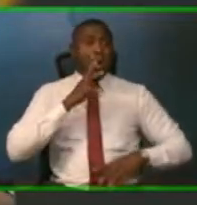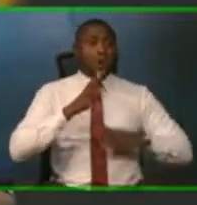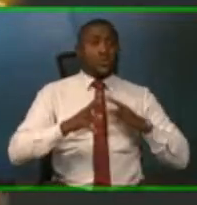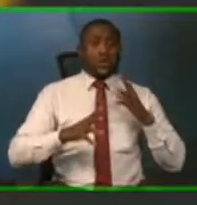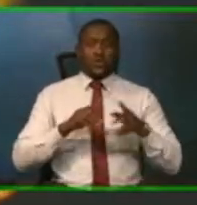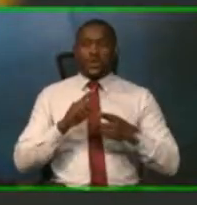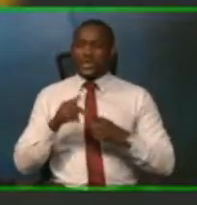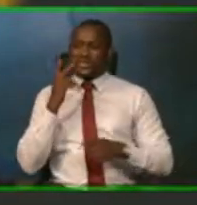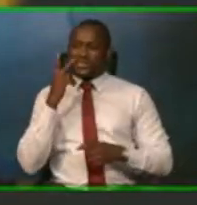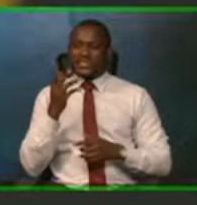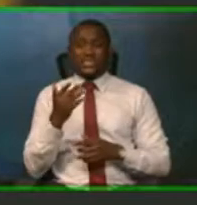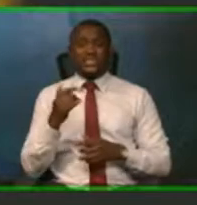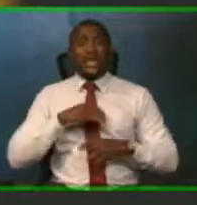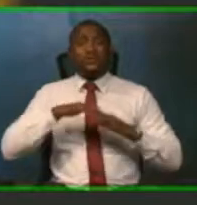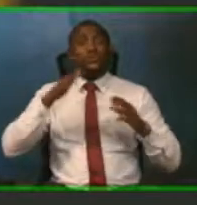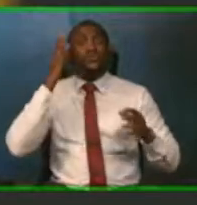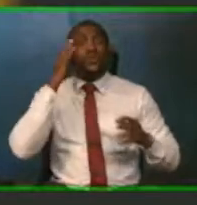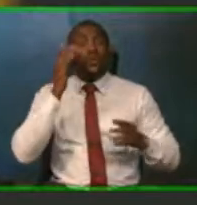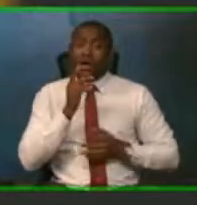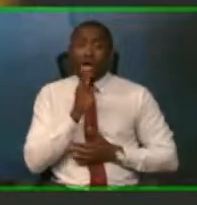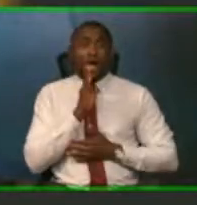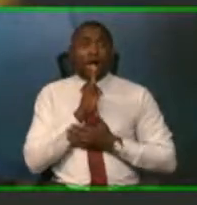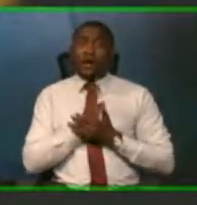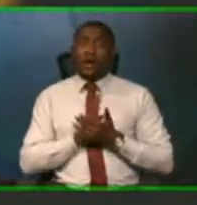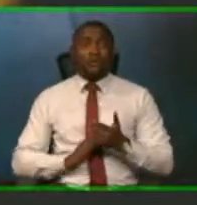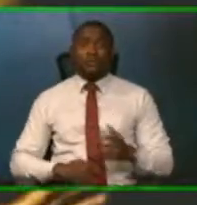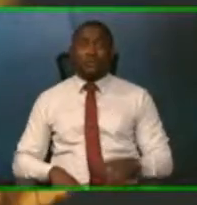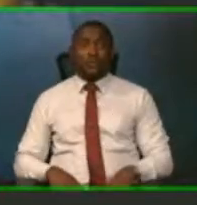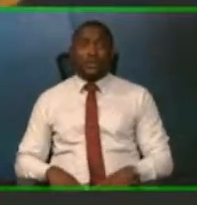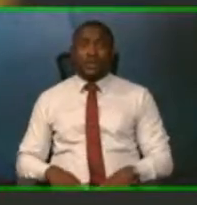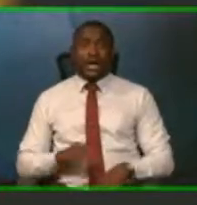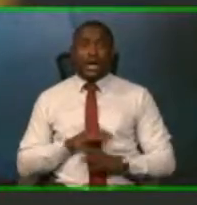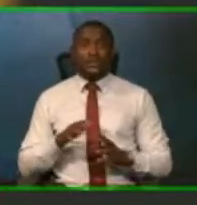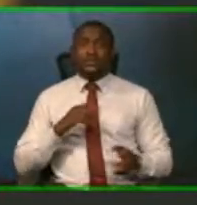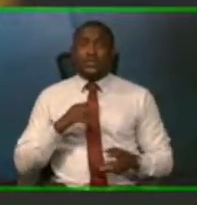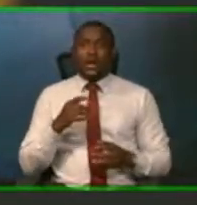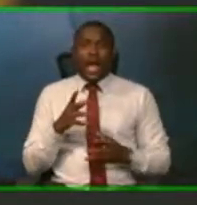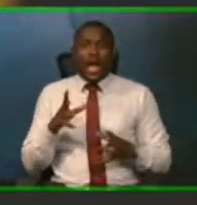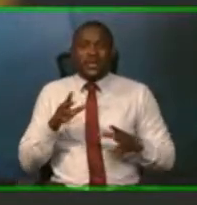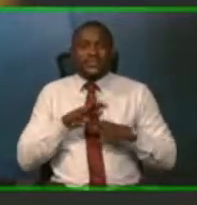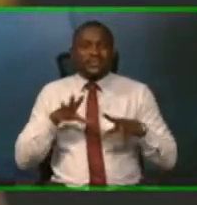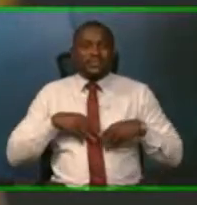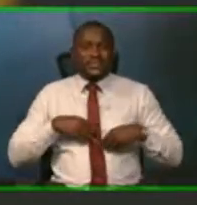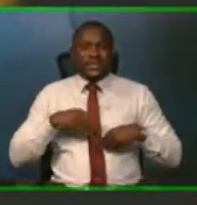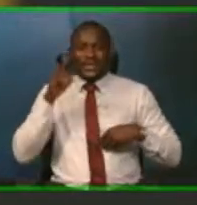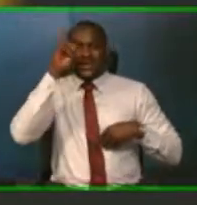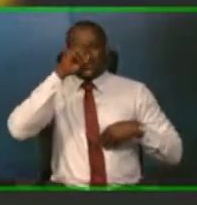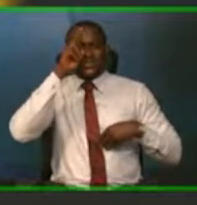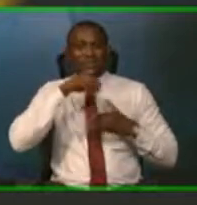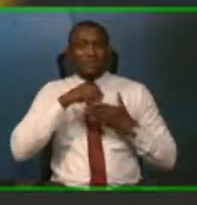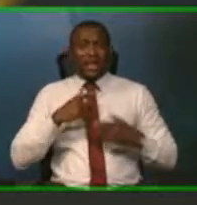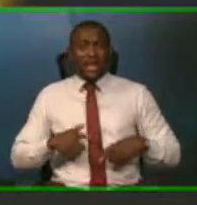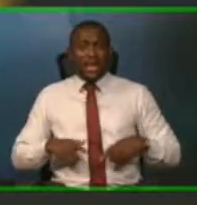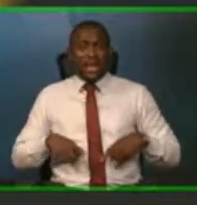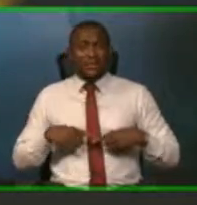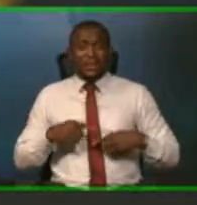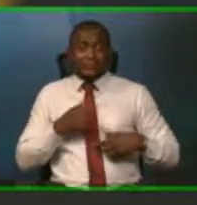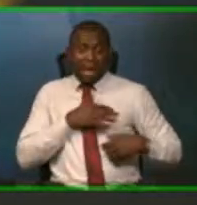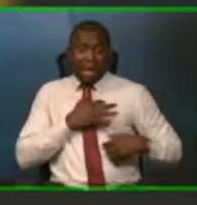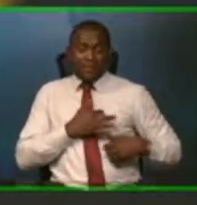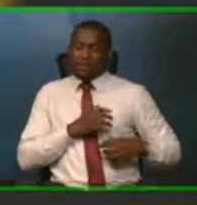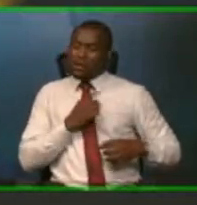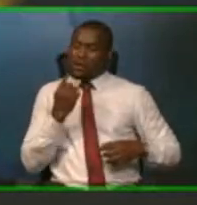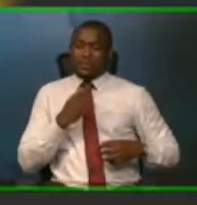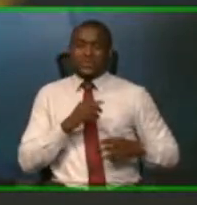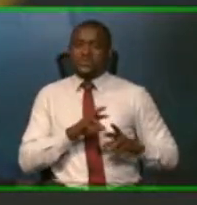find things I do not know. I don't tolerate ignorance in my life. My heart is ever open to learn